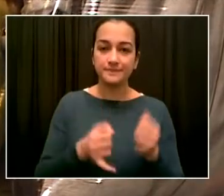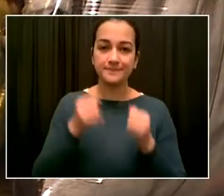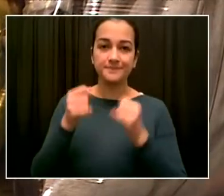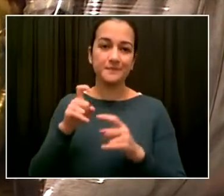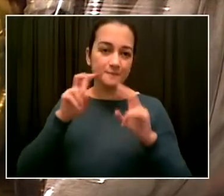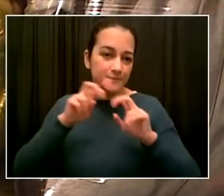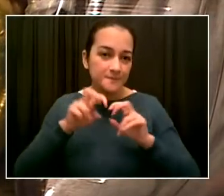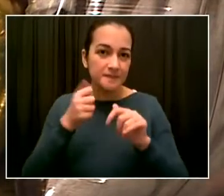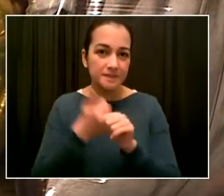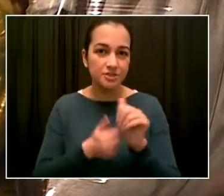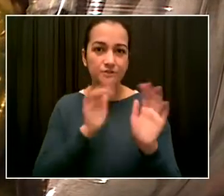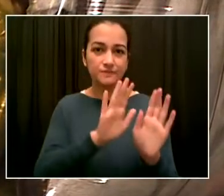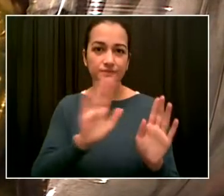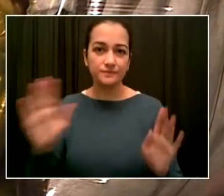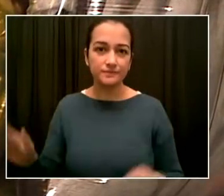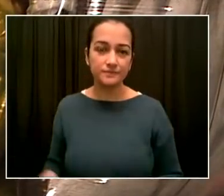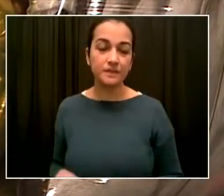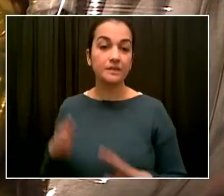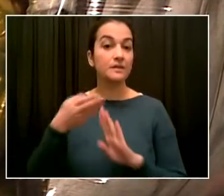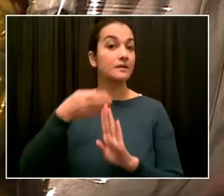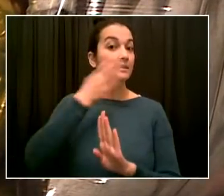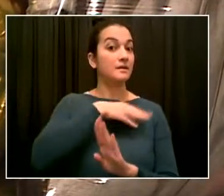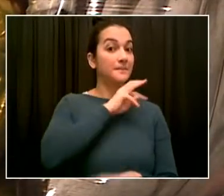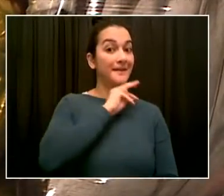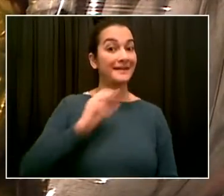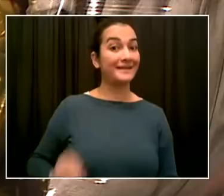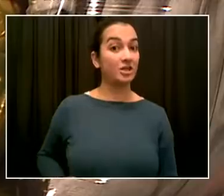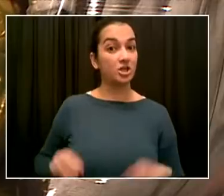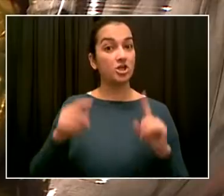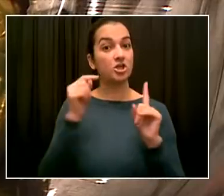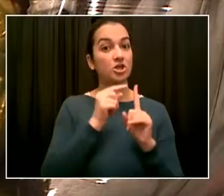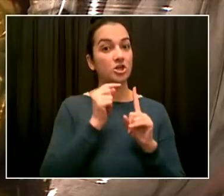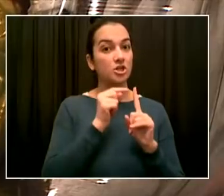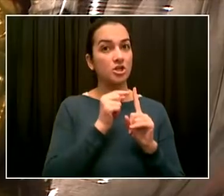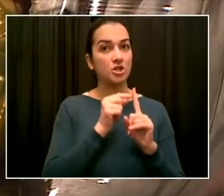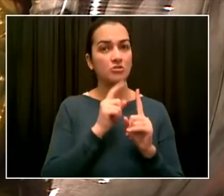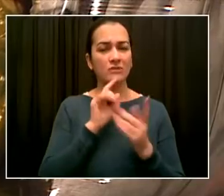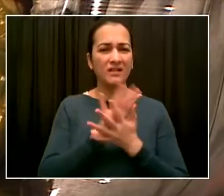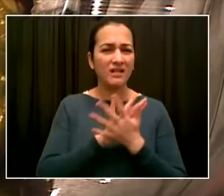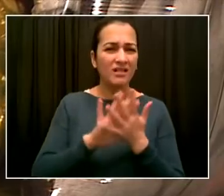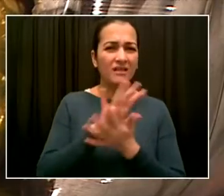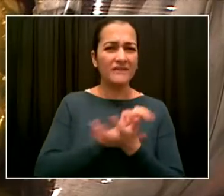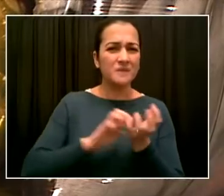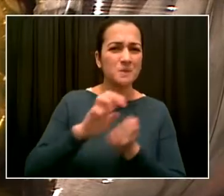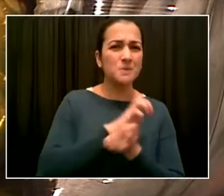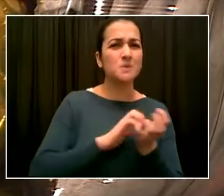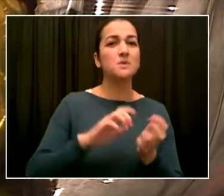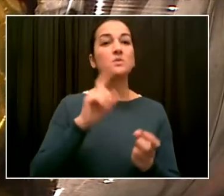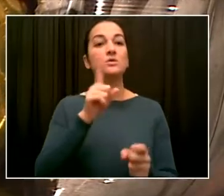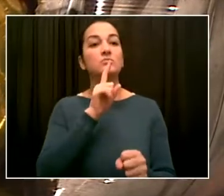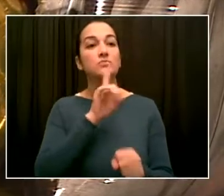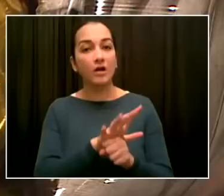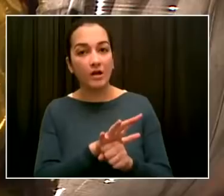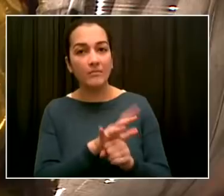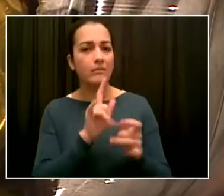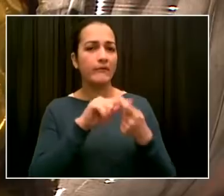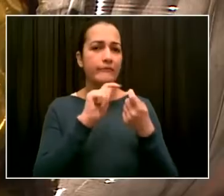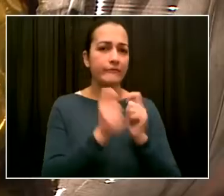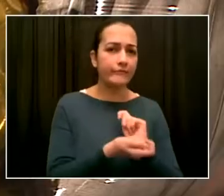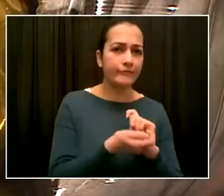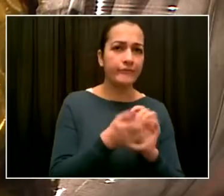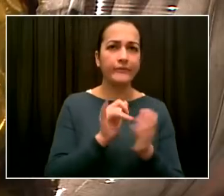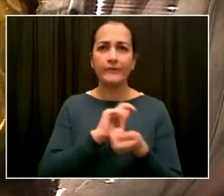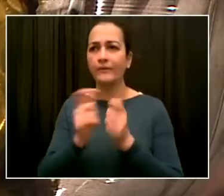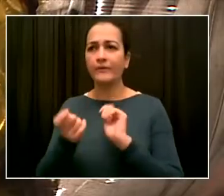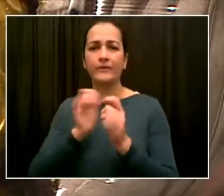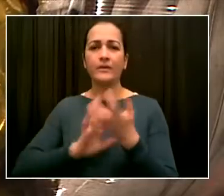amorphous pledges in different zoning actions, different land use actions. You know, claims of affordable housing with no